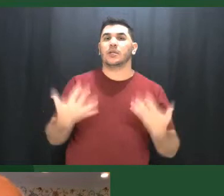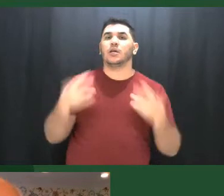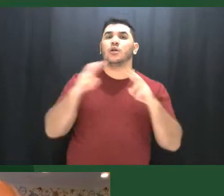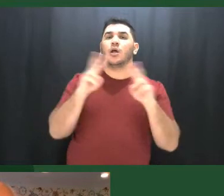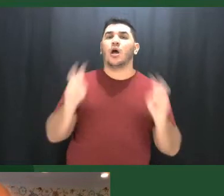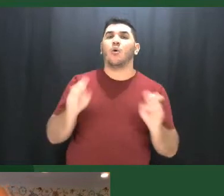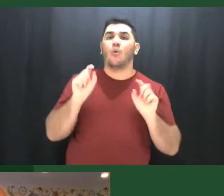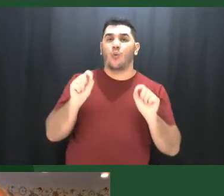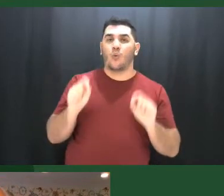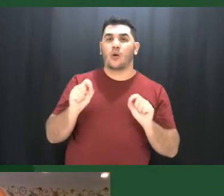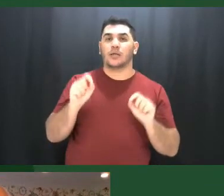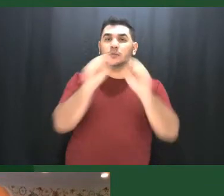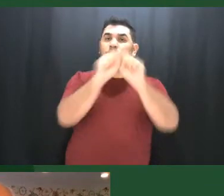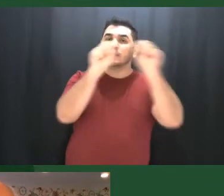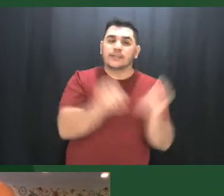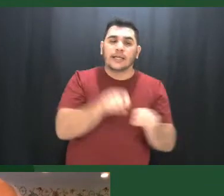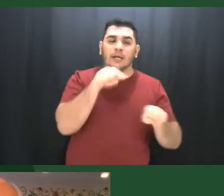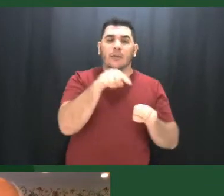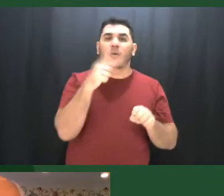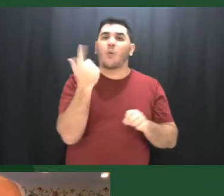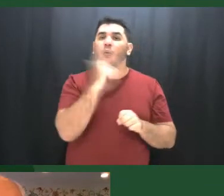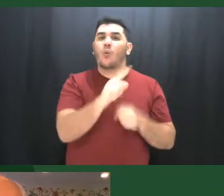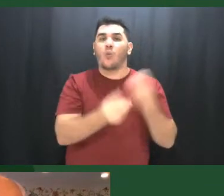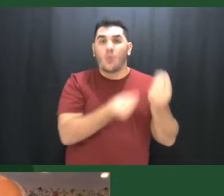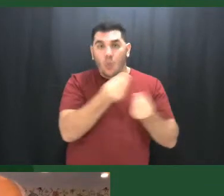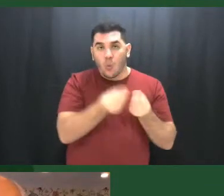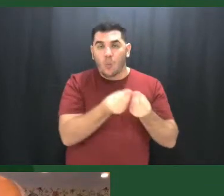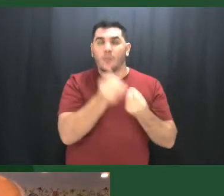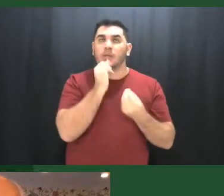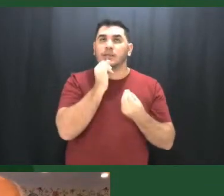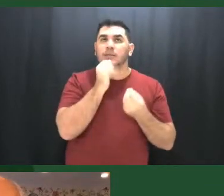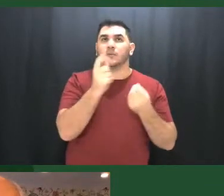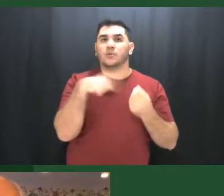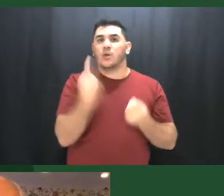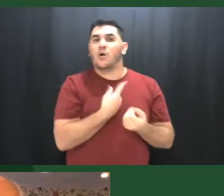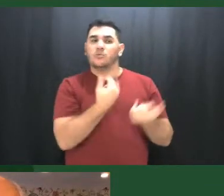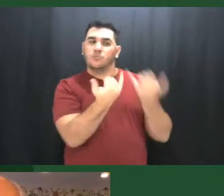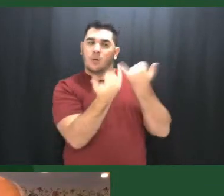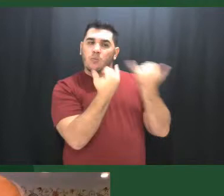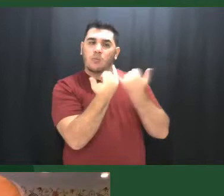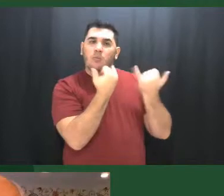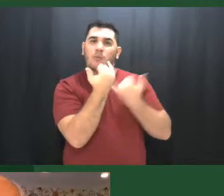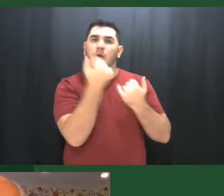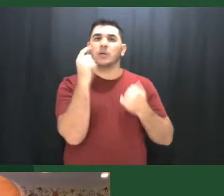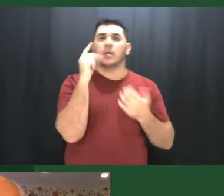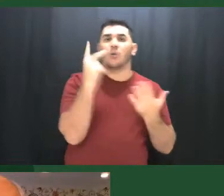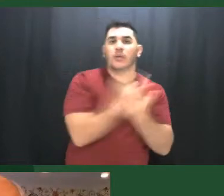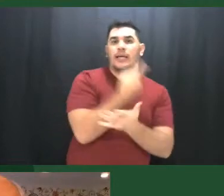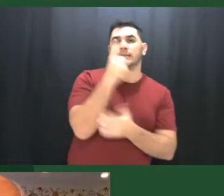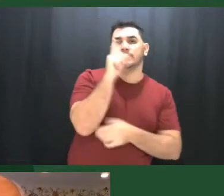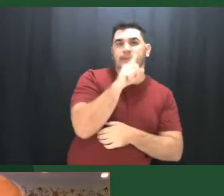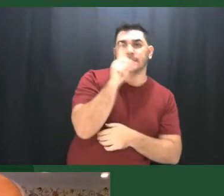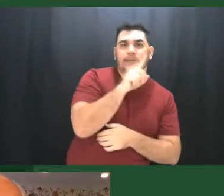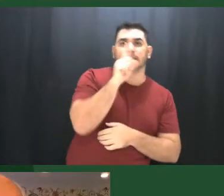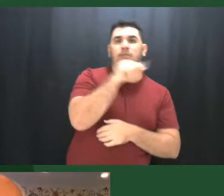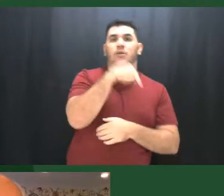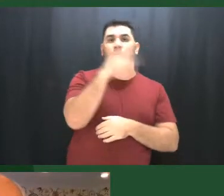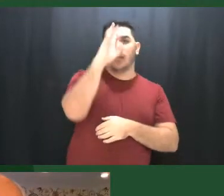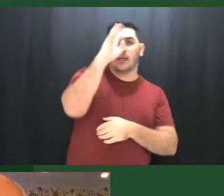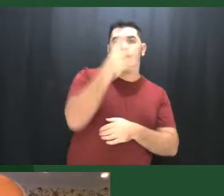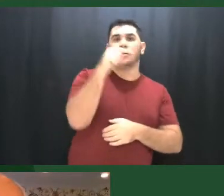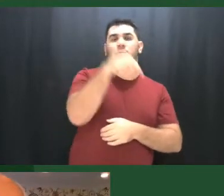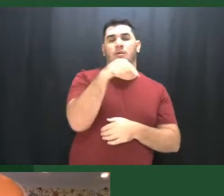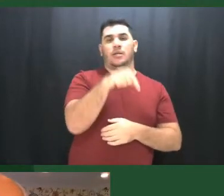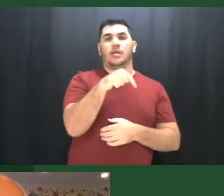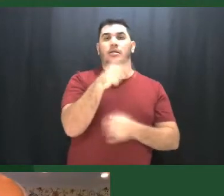Thank you very much. How could we tie specify incidents to the design decisions that